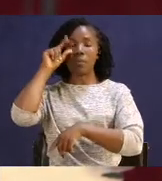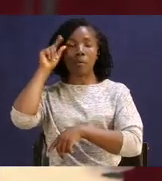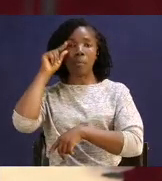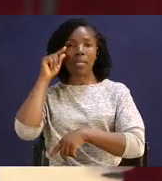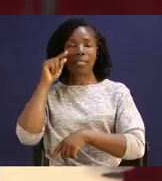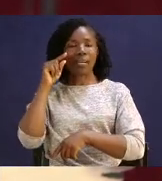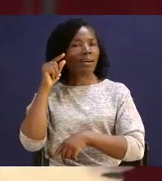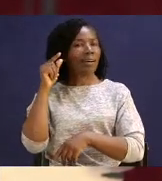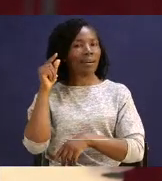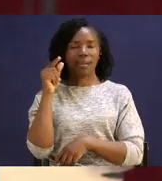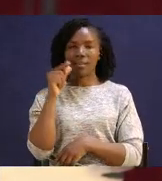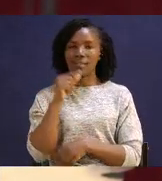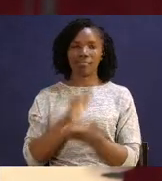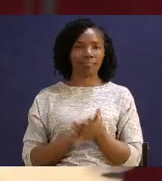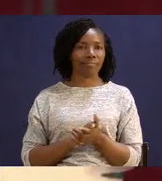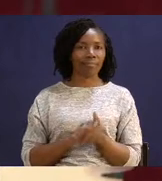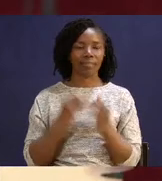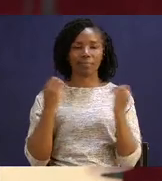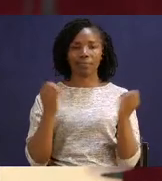Hallelujah.